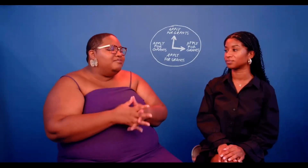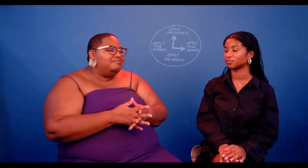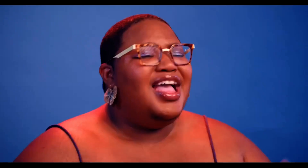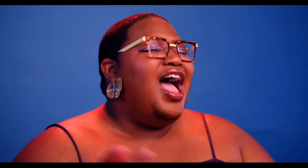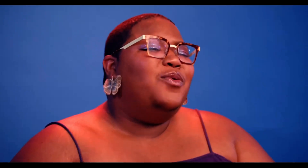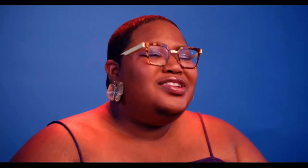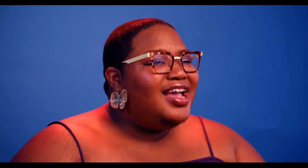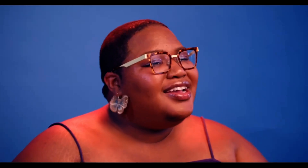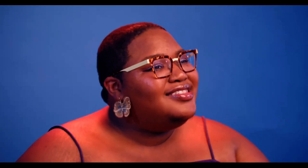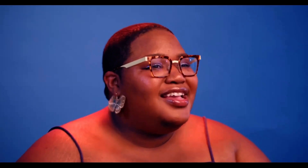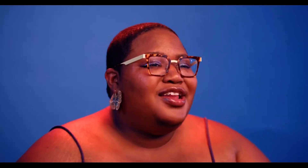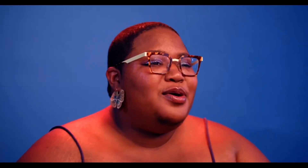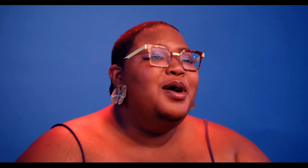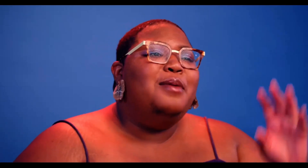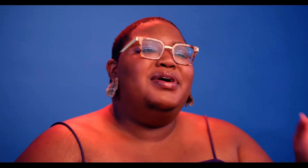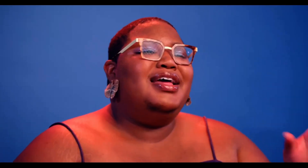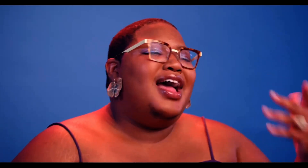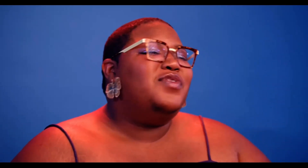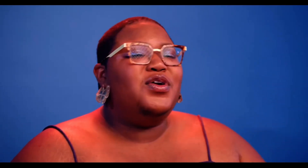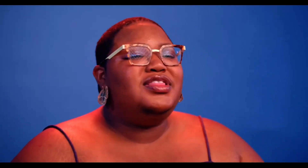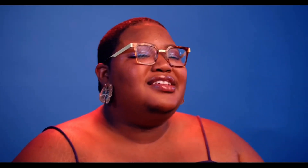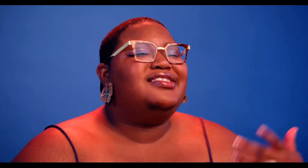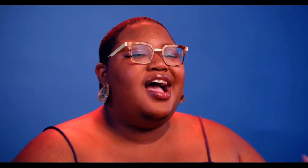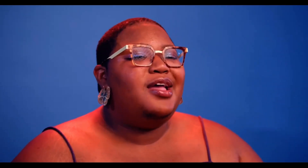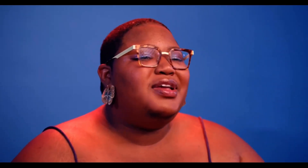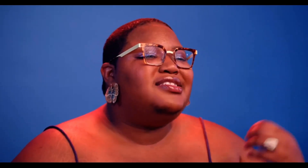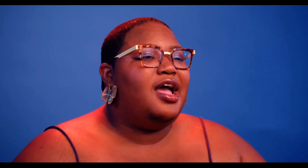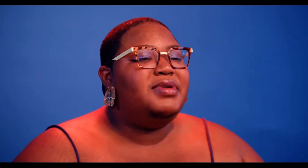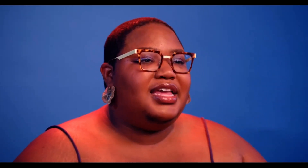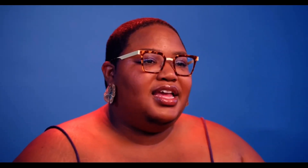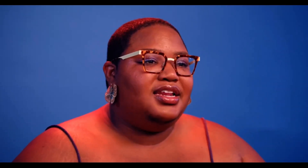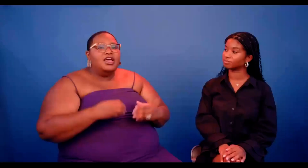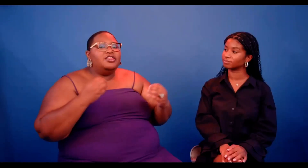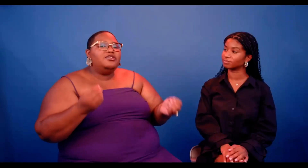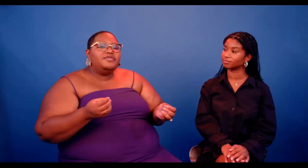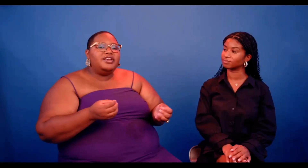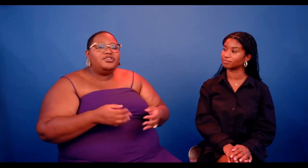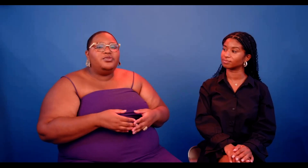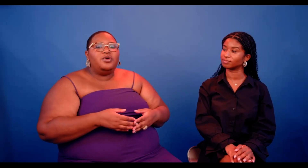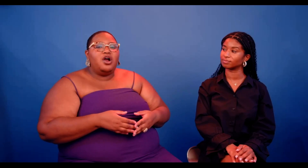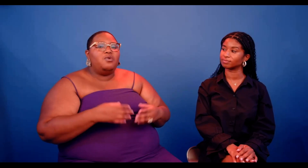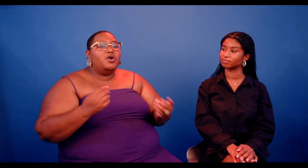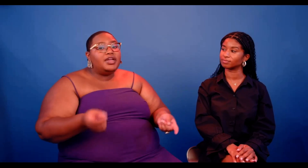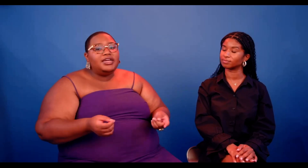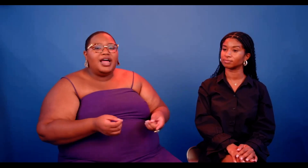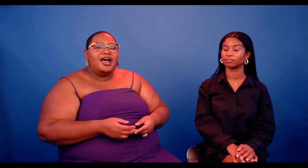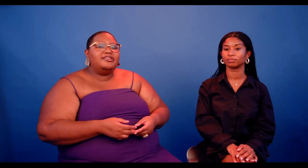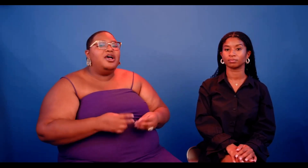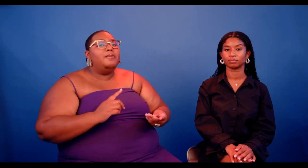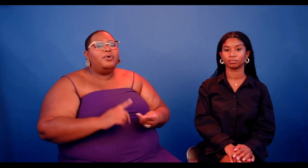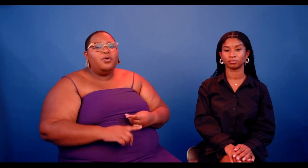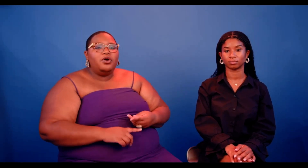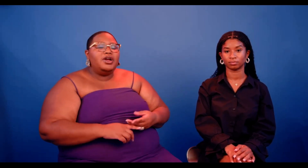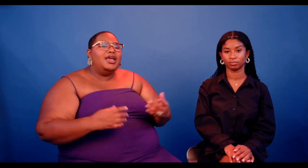the one. I wish I could say no, but I've heard these time and time again. Those of us who are working